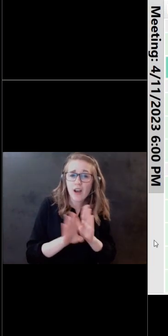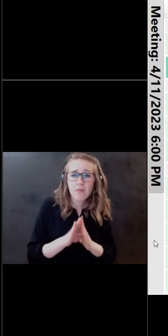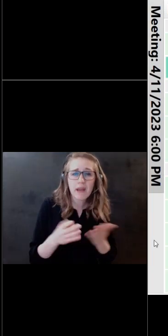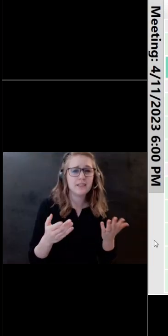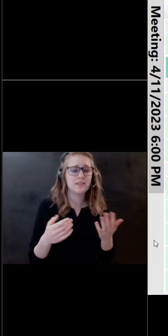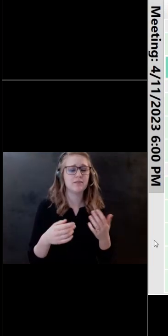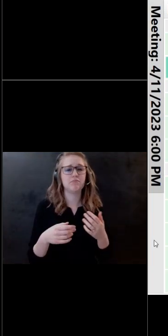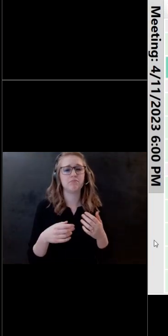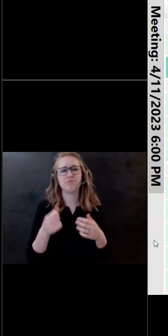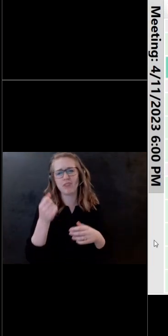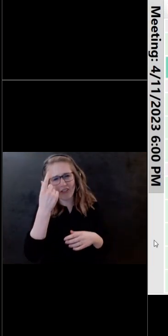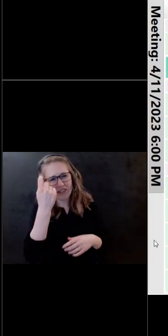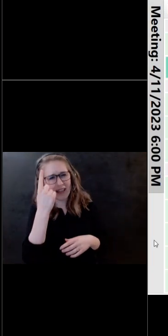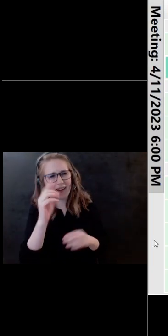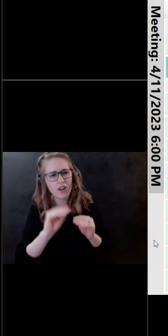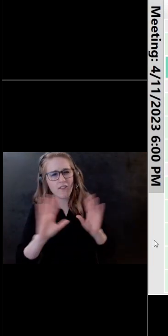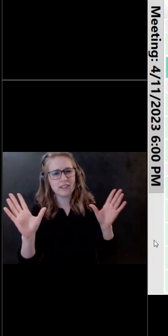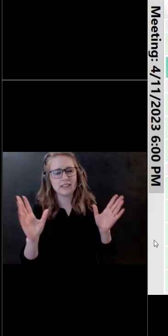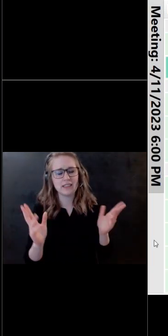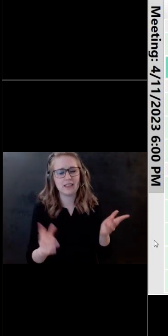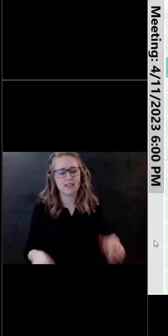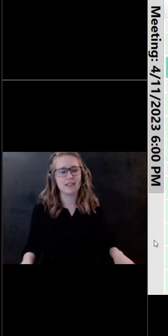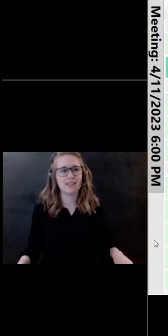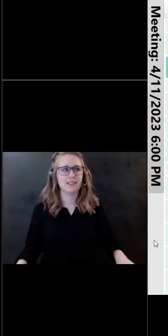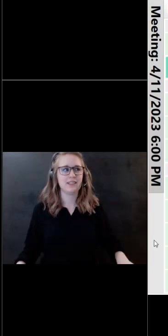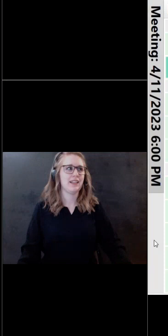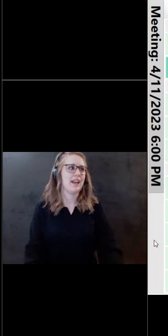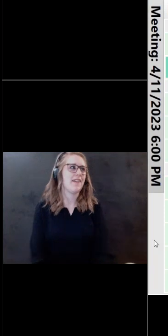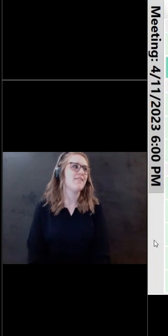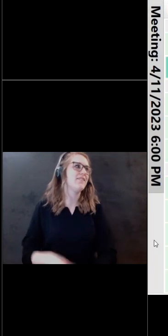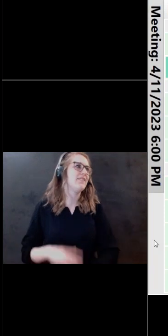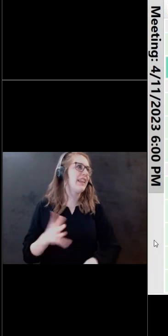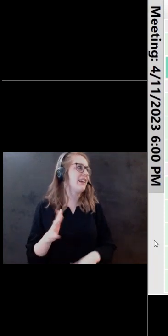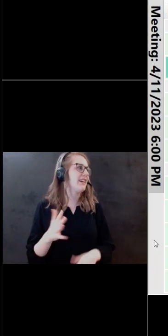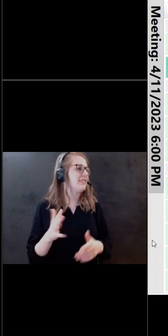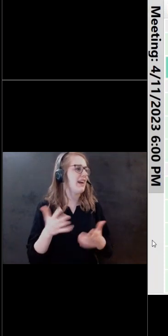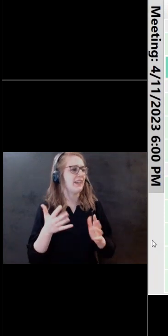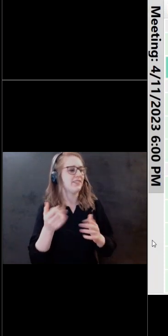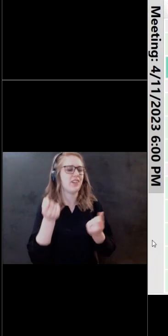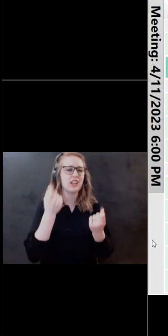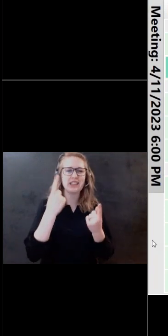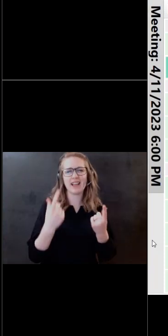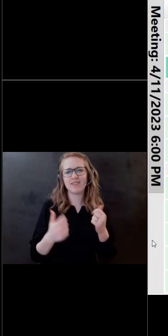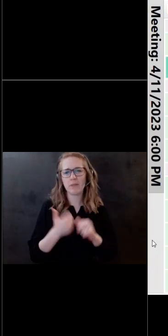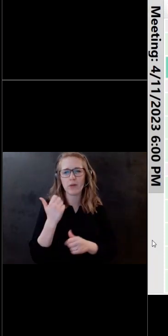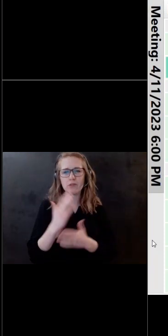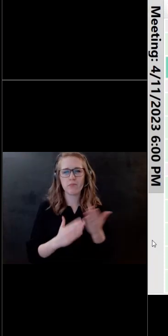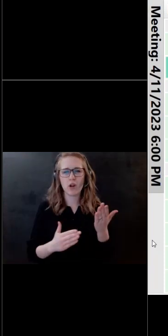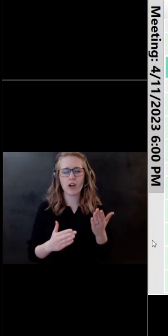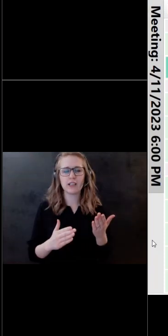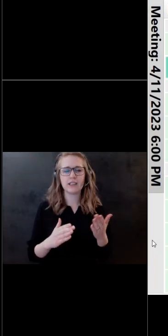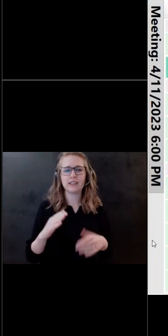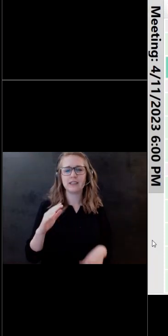obviously understanding? I feel like I kind of already understand sort of for the most part, Sustainable